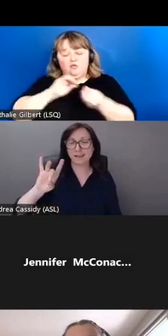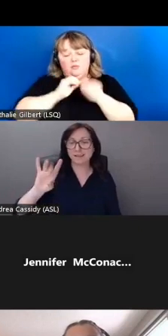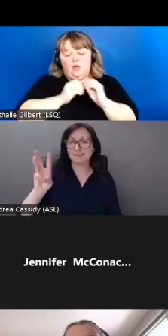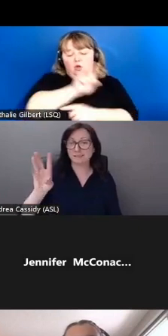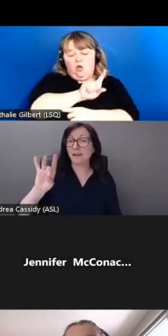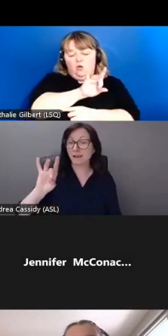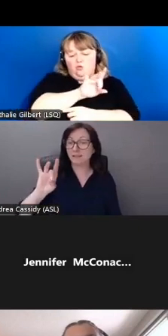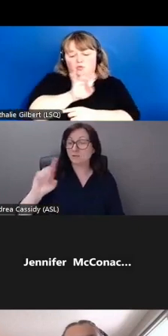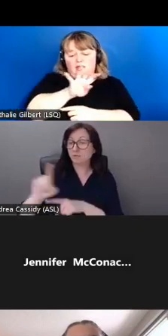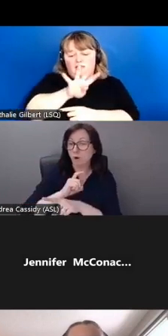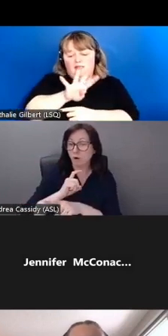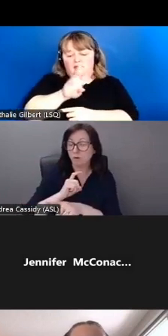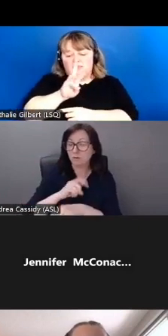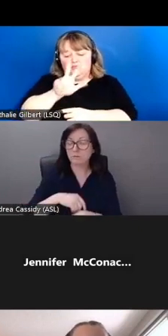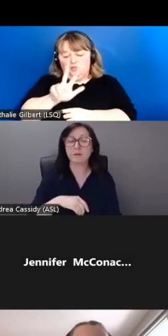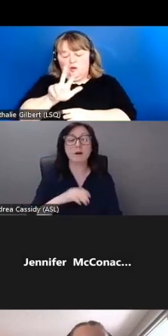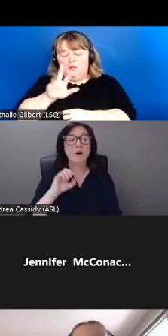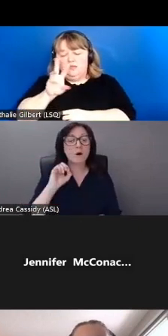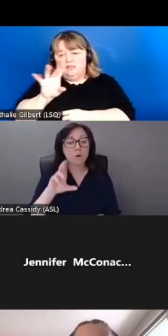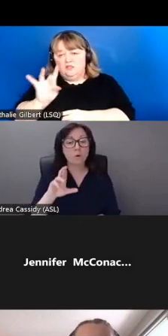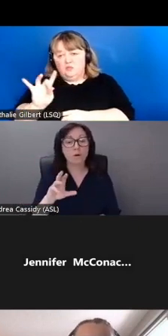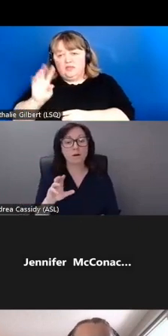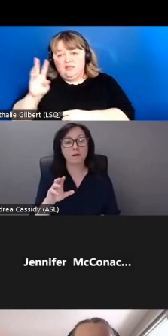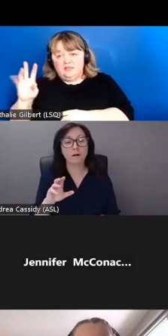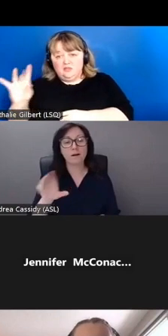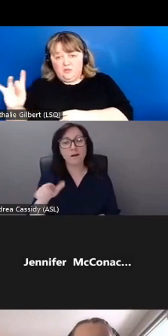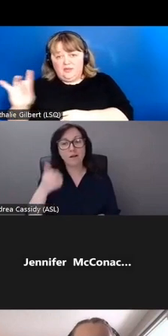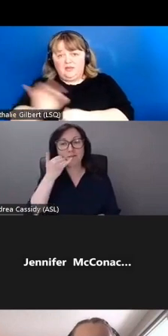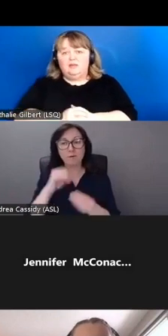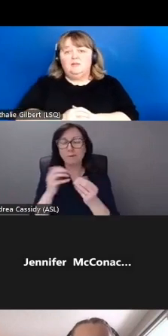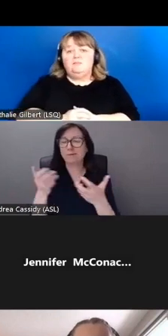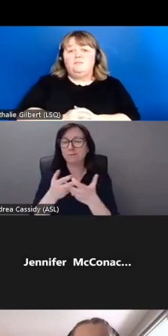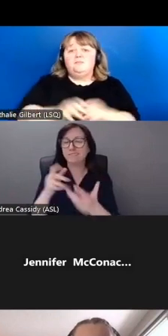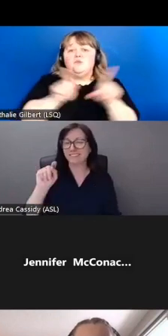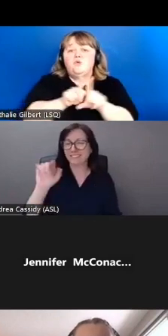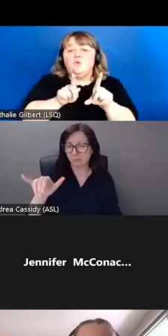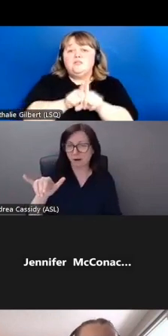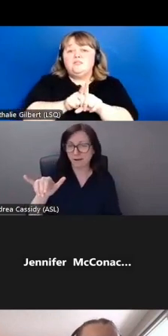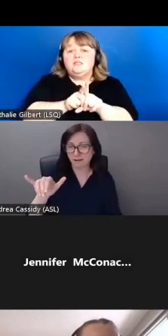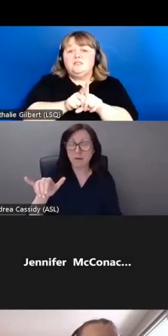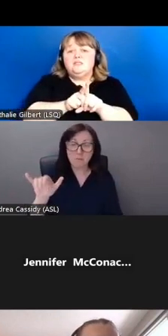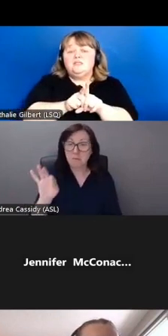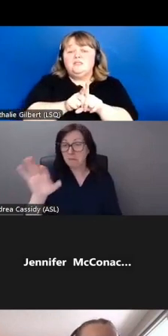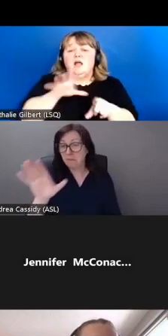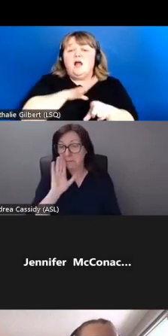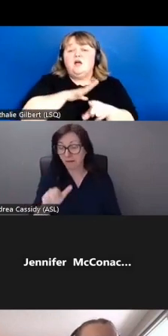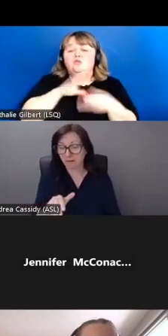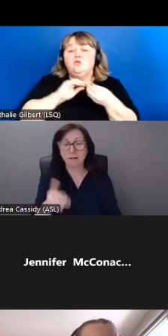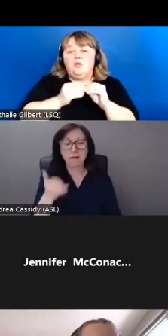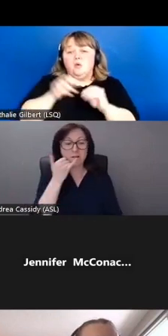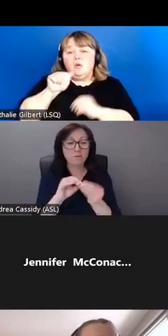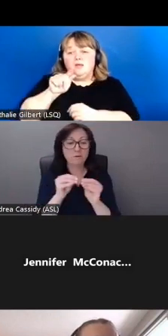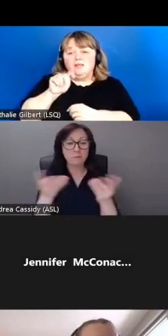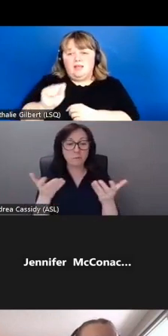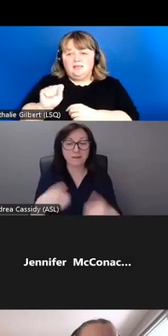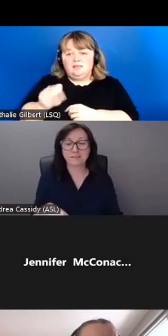1-800-463-6868. And we also have a number which is TTY that I will mention. And that phone number is,